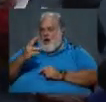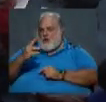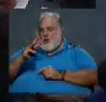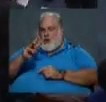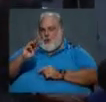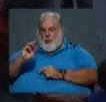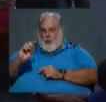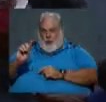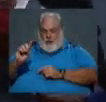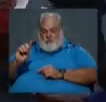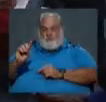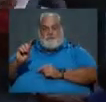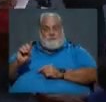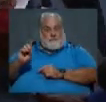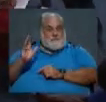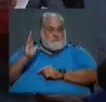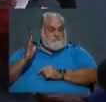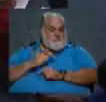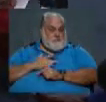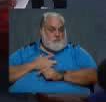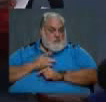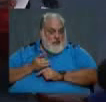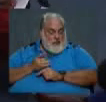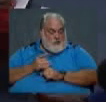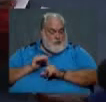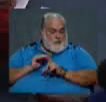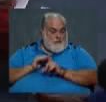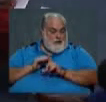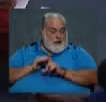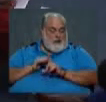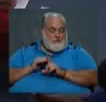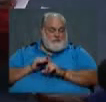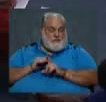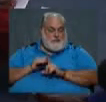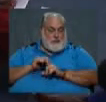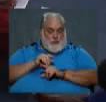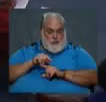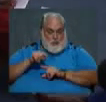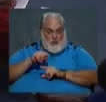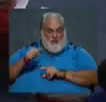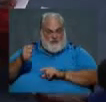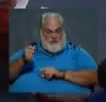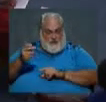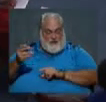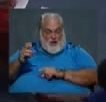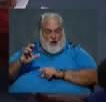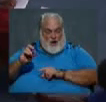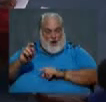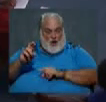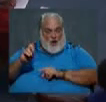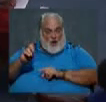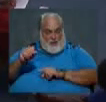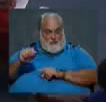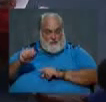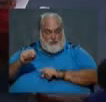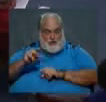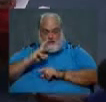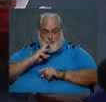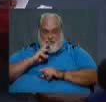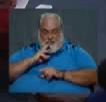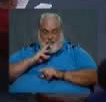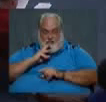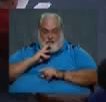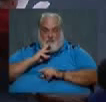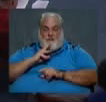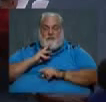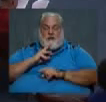remind the speakers, of which we have several cards, that there is a 20-minute limit